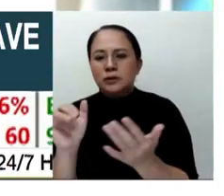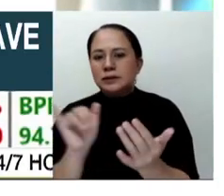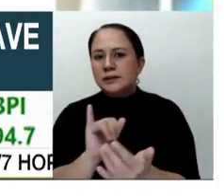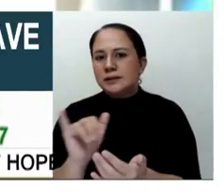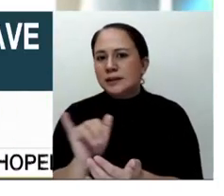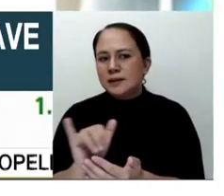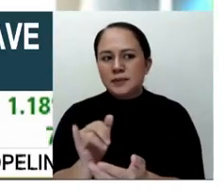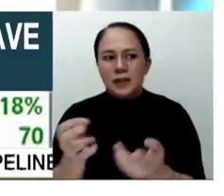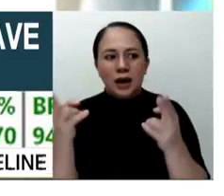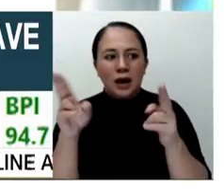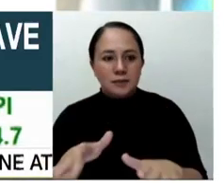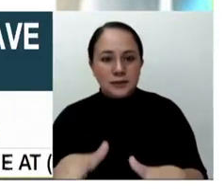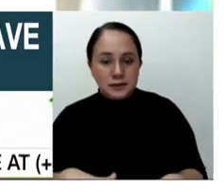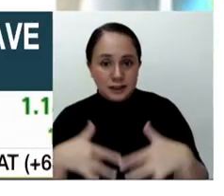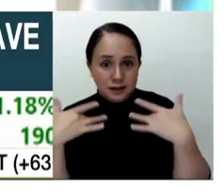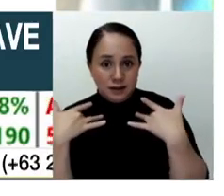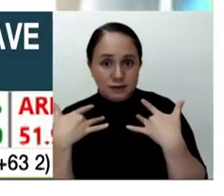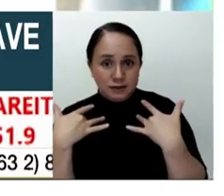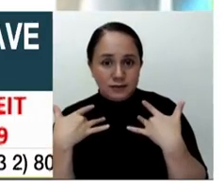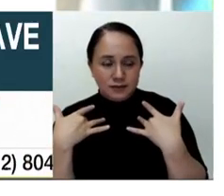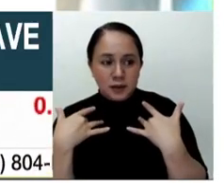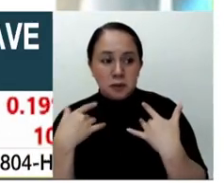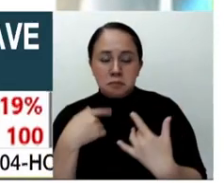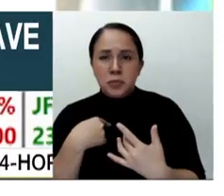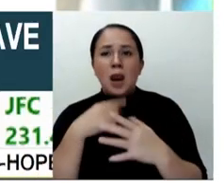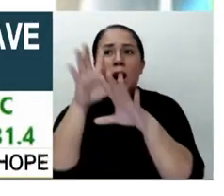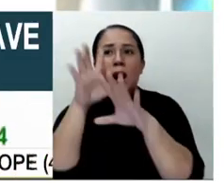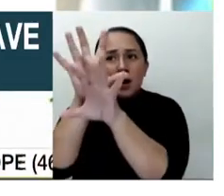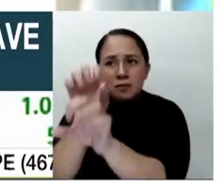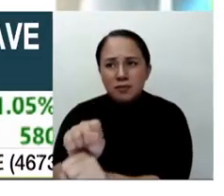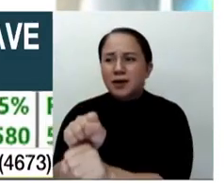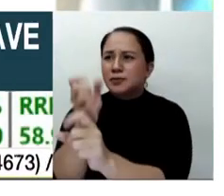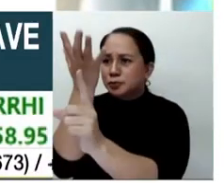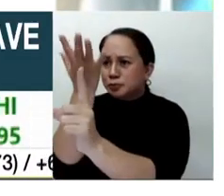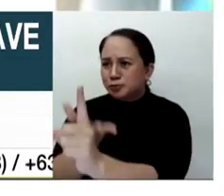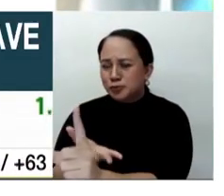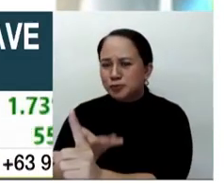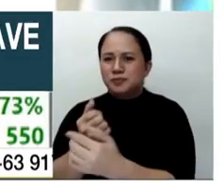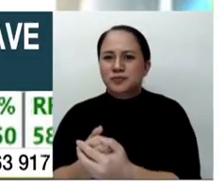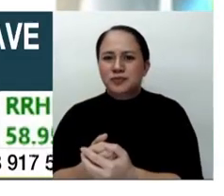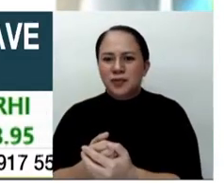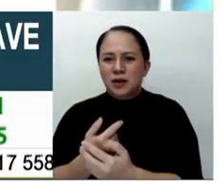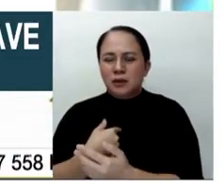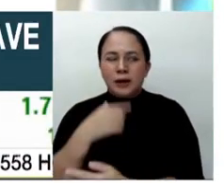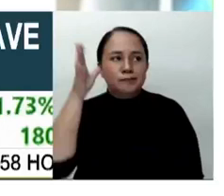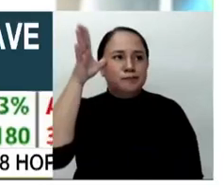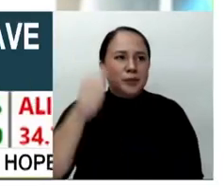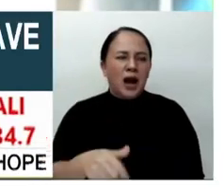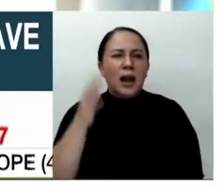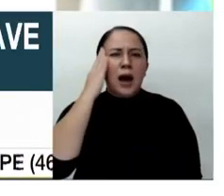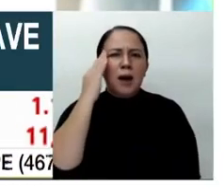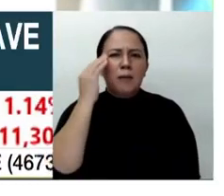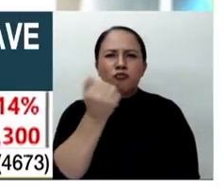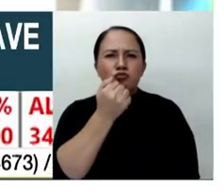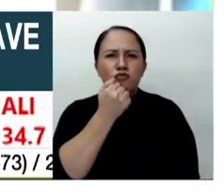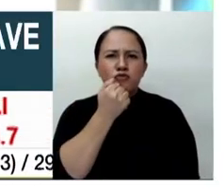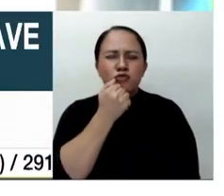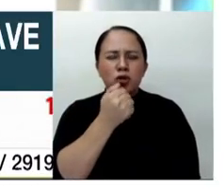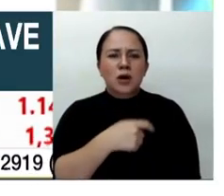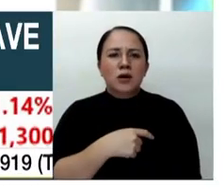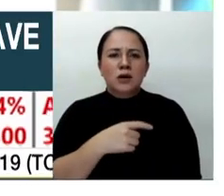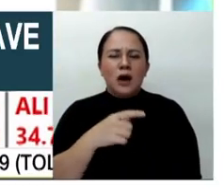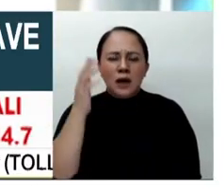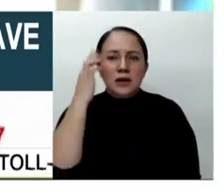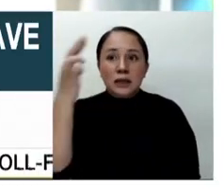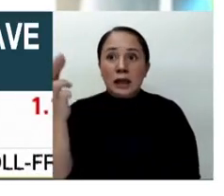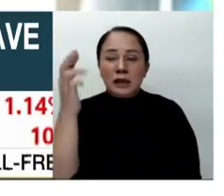nangyari sa buhay niya, ako, I will admire that person. Kesa doon sa very stubborn, alam nang mali. Na-realize niya nang mali.